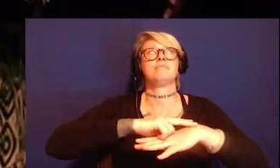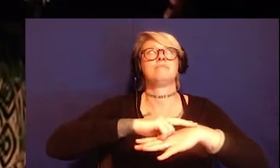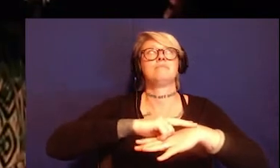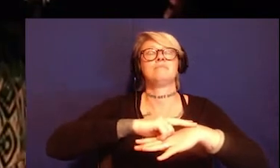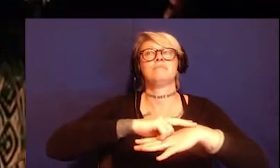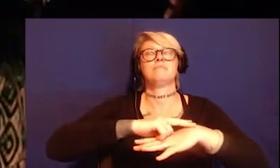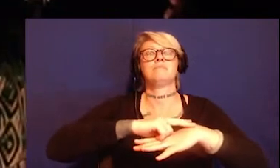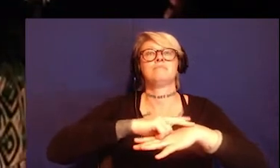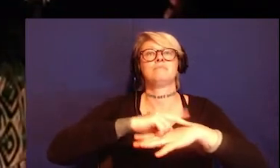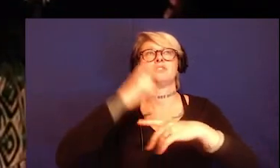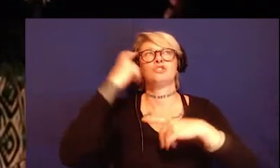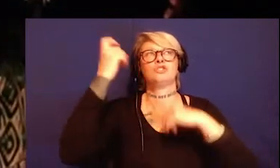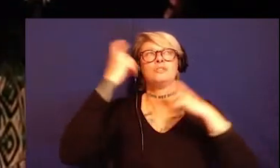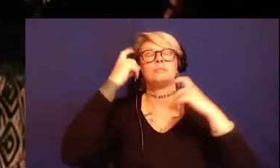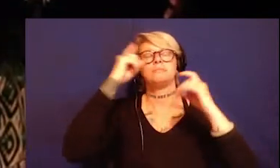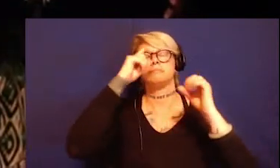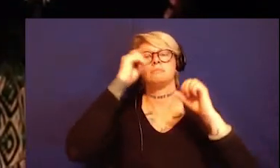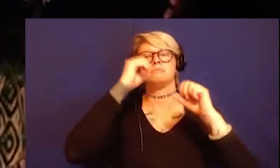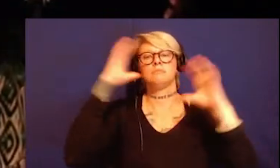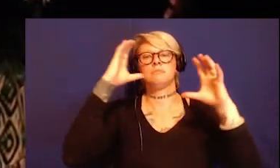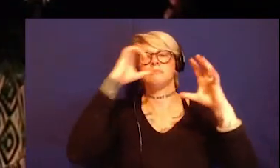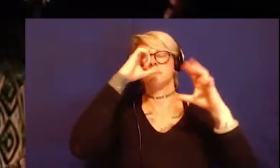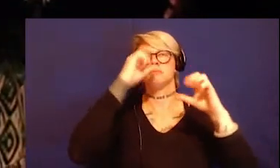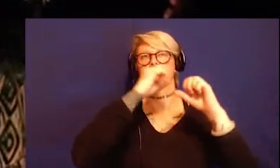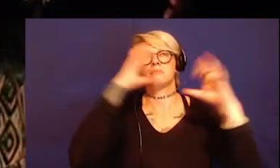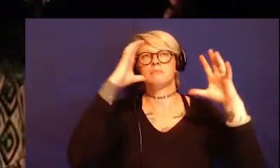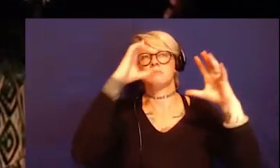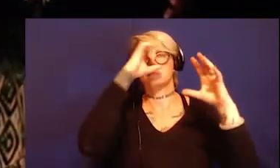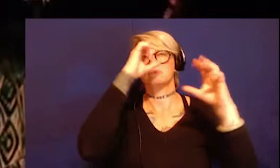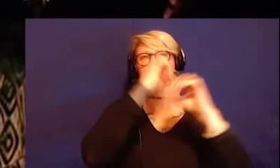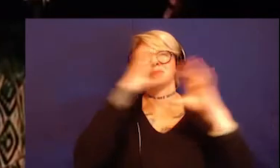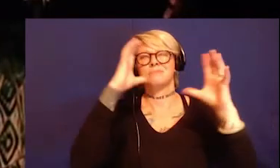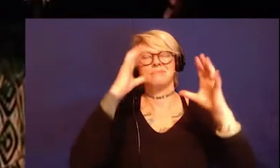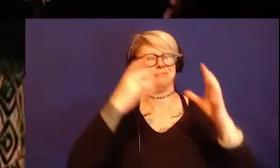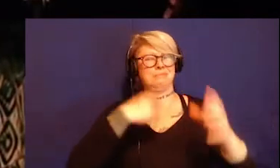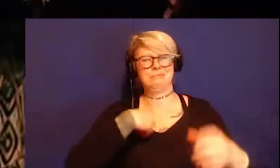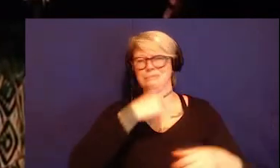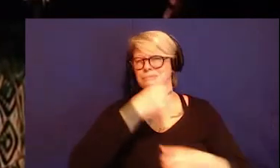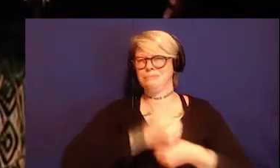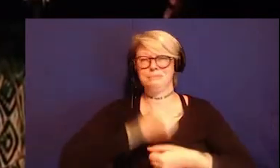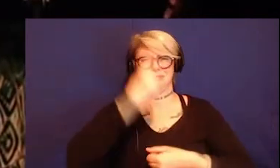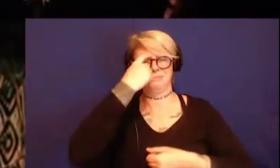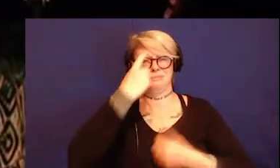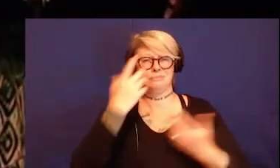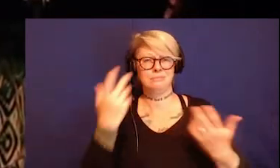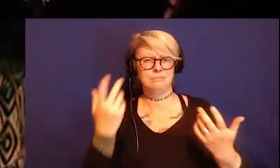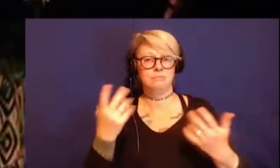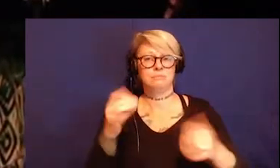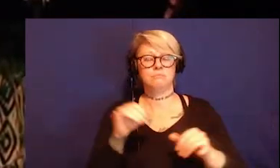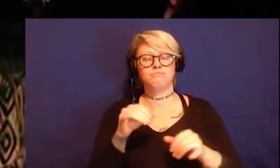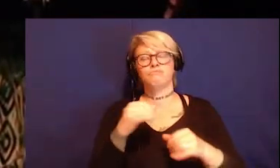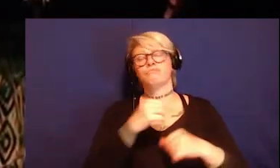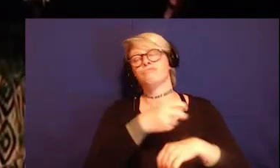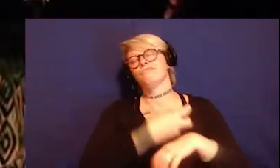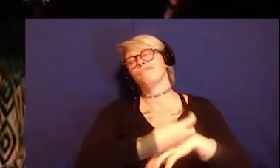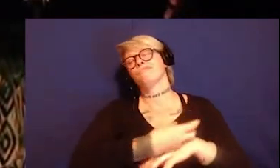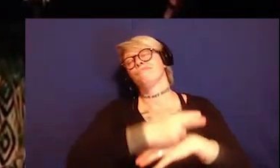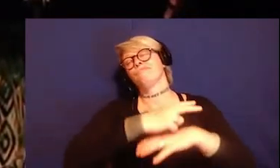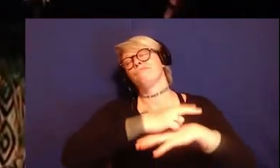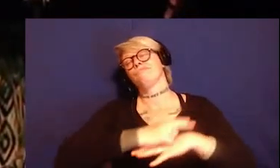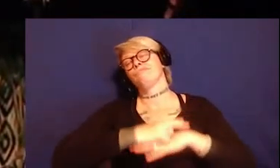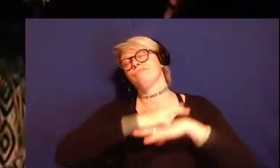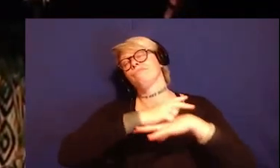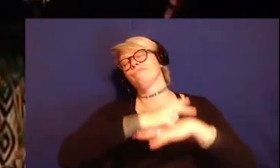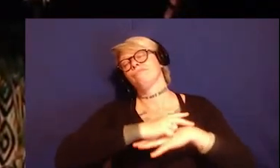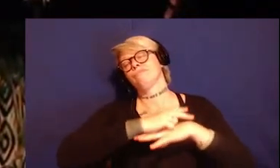flashes of the dream she just had, but they don't really make sense. She stays in bed a little, fighting the urge to fall back to